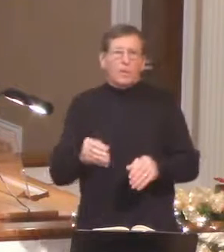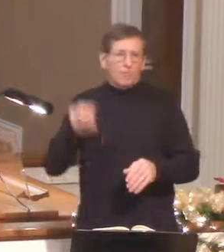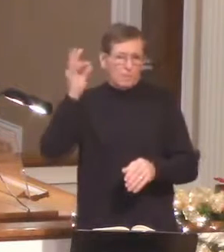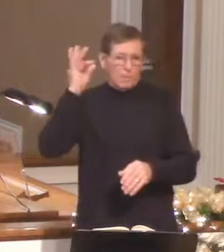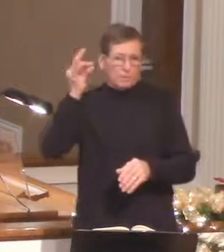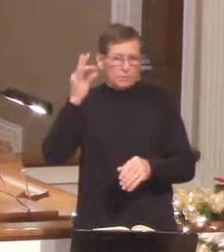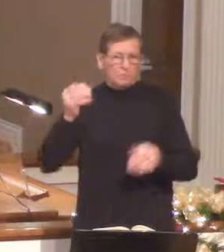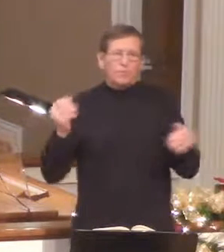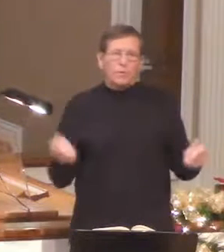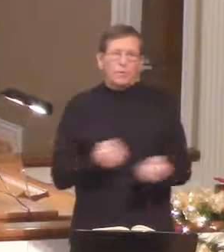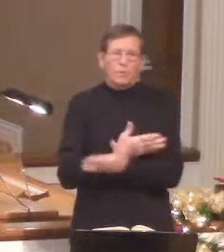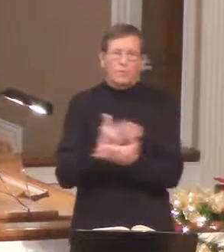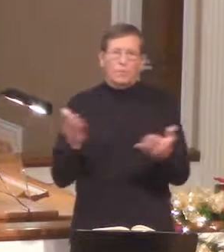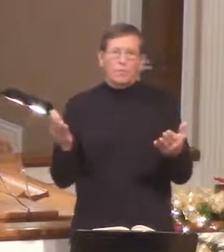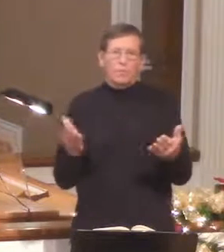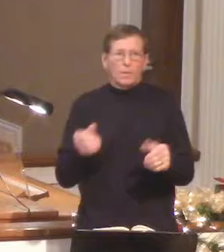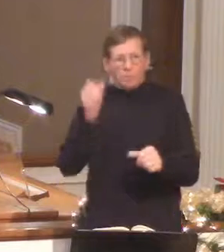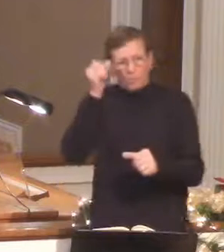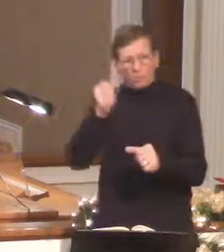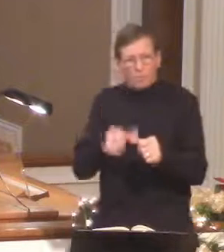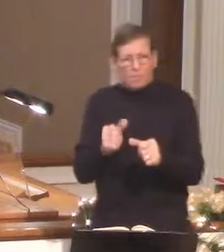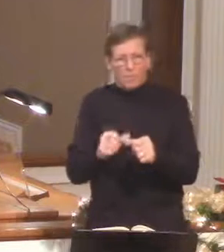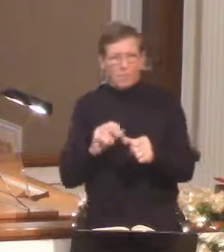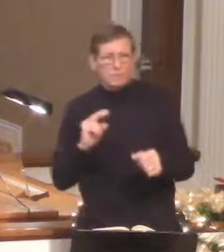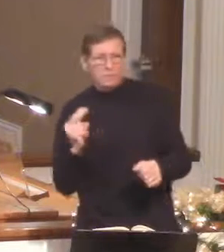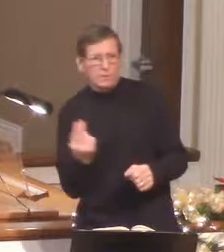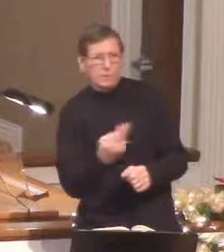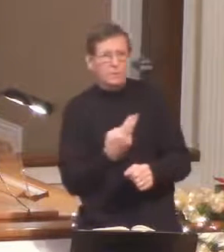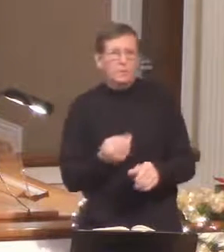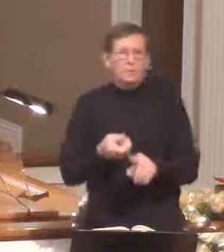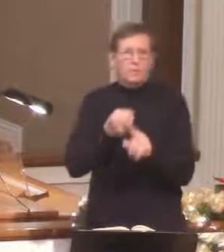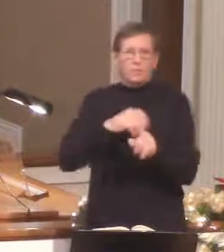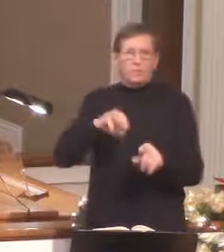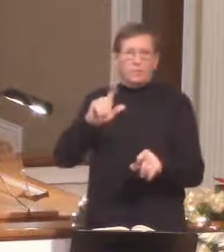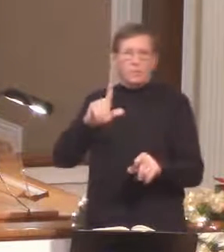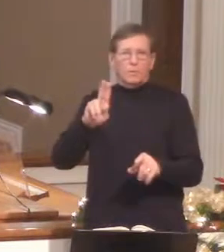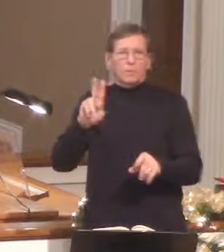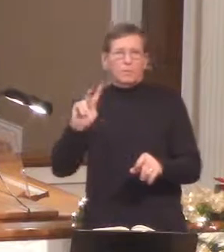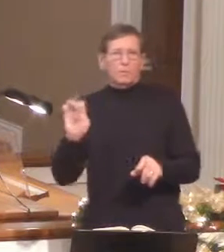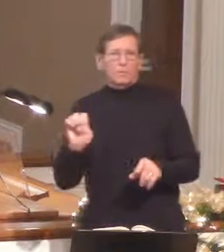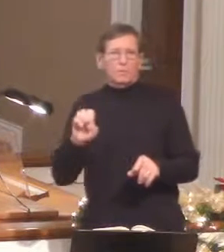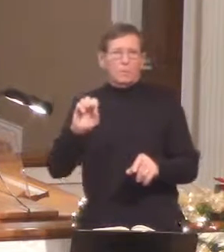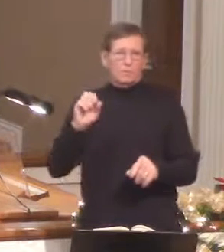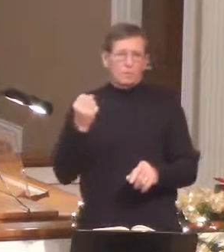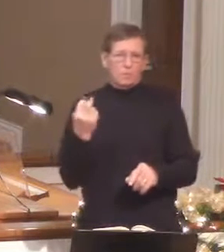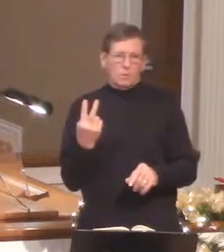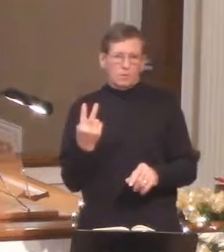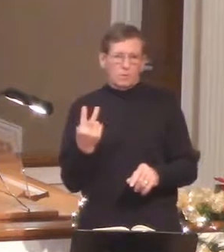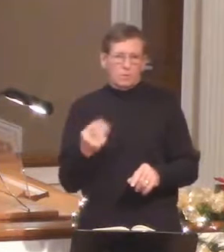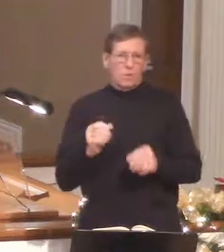us of the nativity story from Luke 2, Away in the Manger.